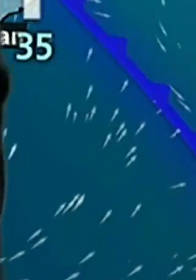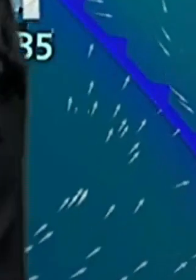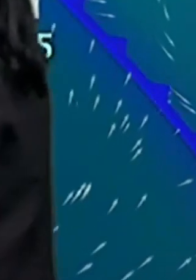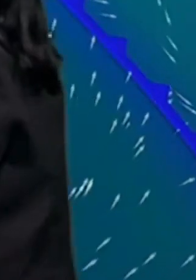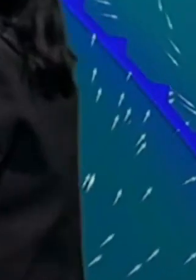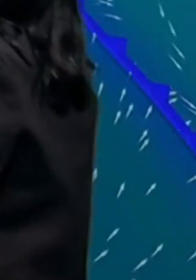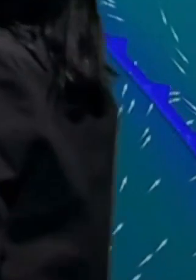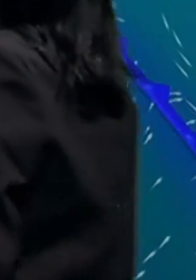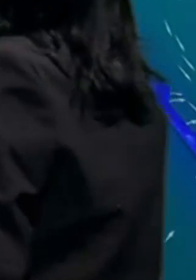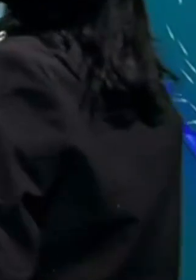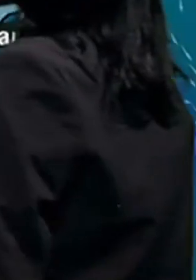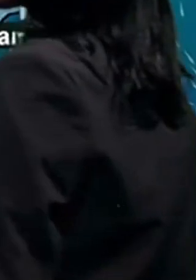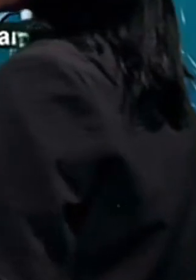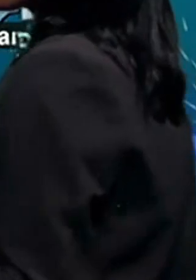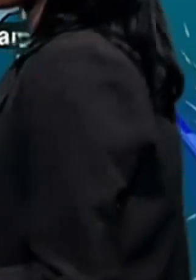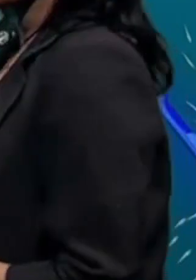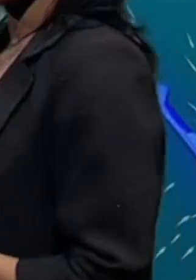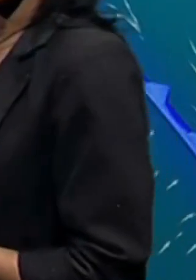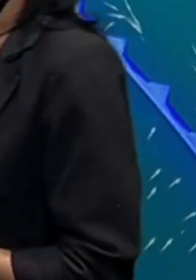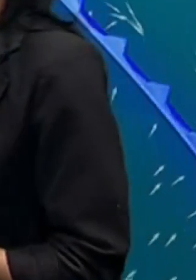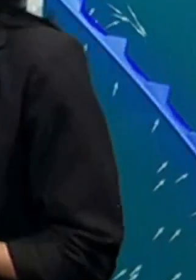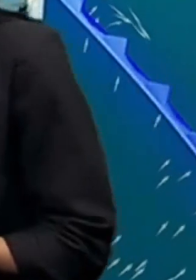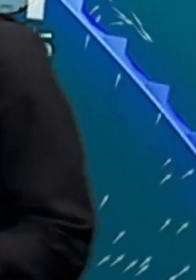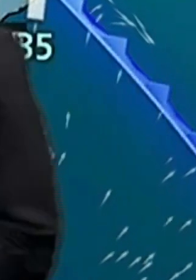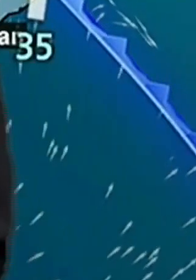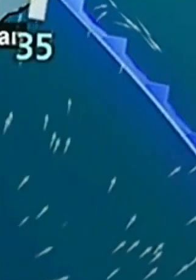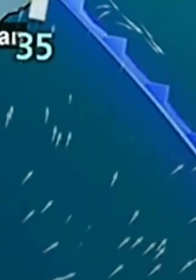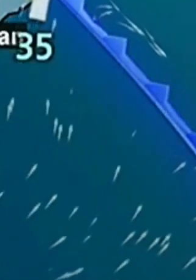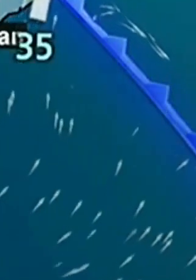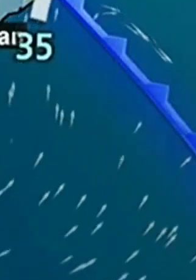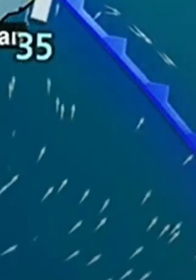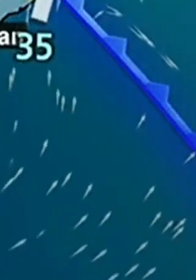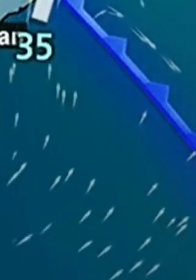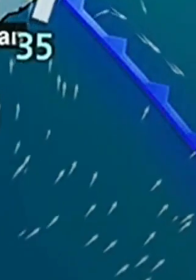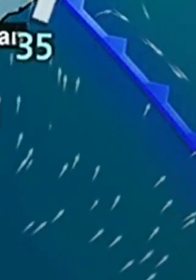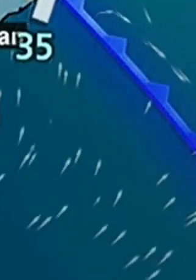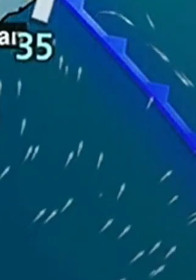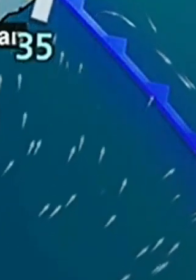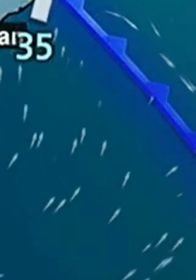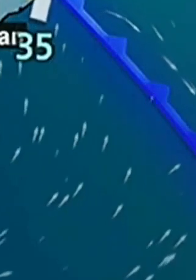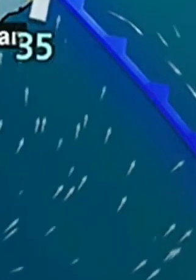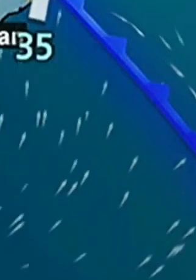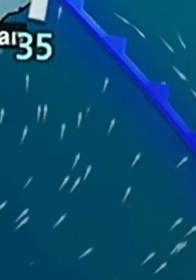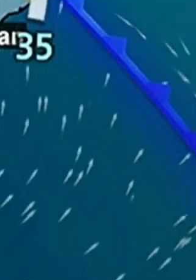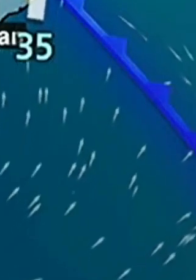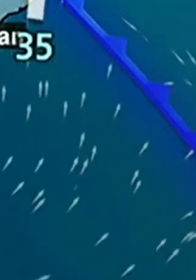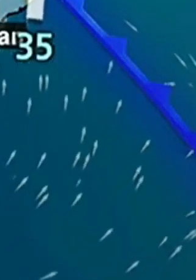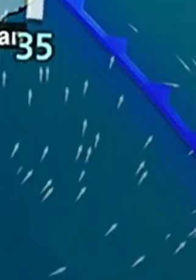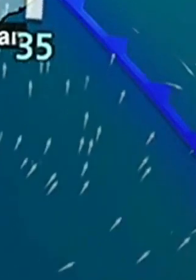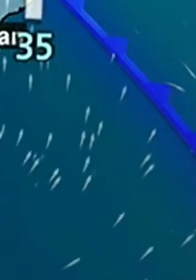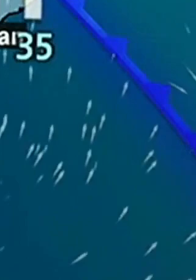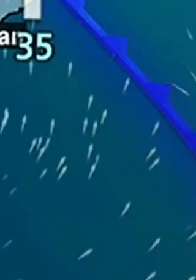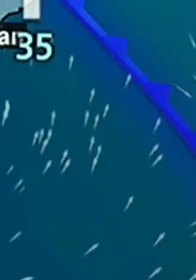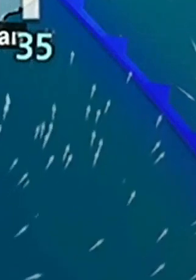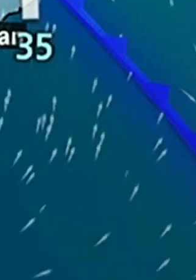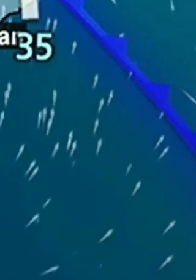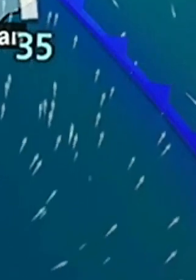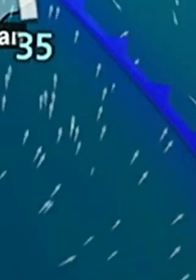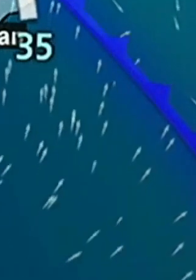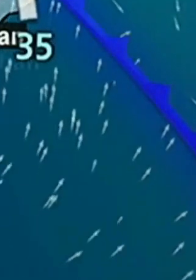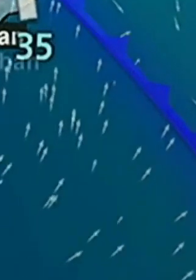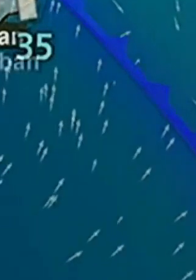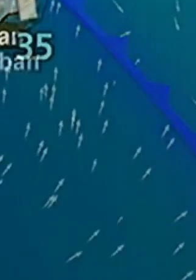lebelela gape lekhubu la mo tsididi le na le gone go tswelela ko karolong ya KwaZulu-Natal mme re lebelele maru gape mo karolong ya Western